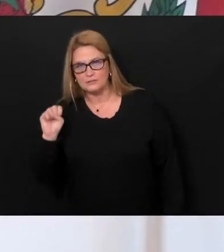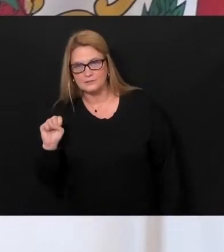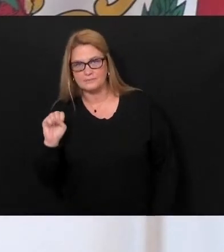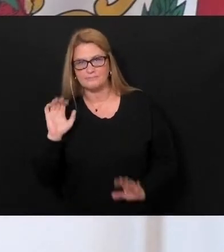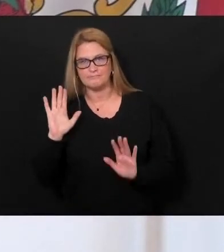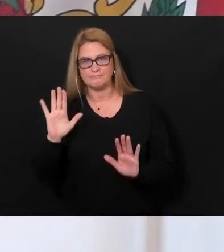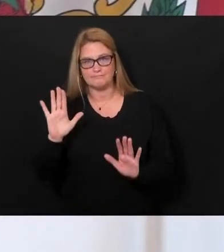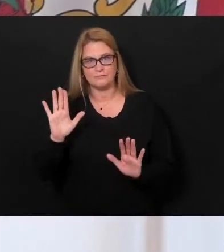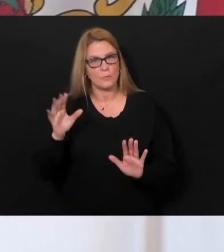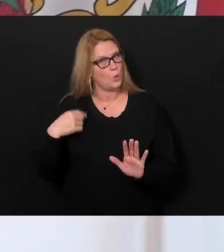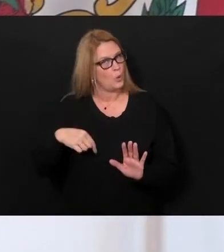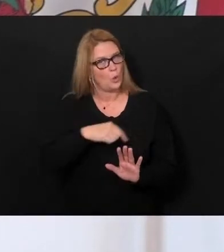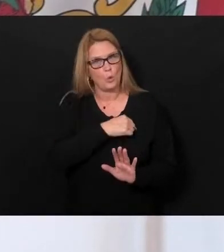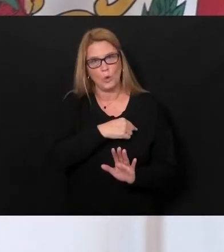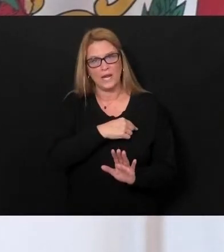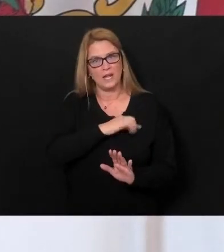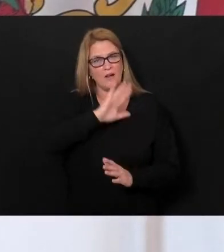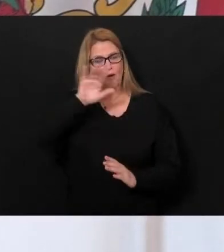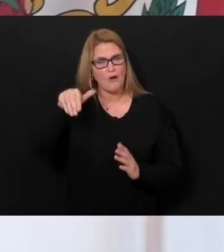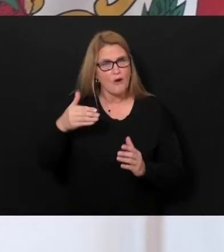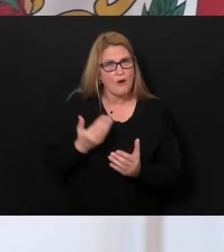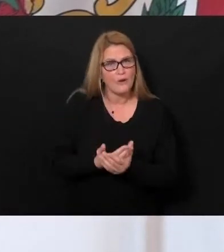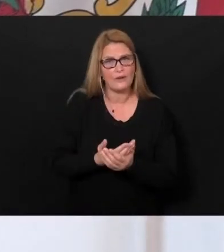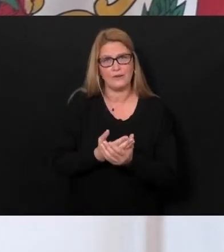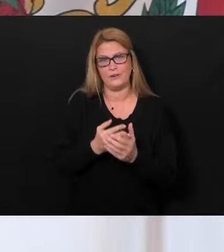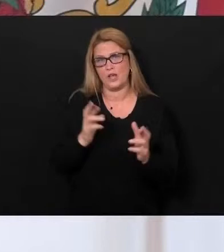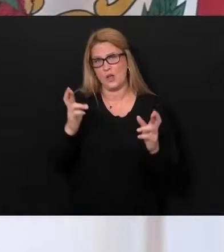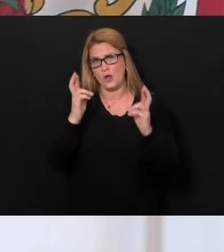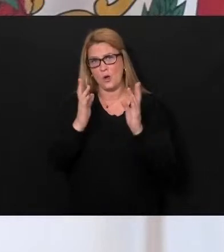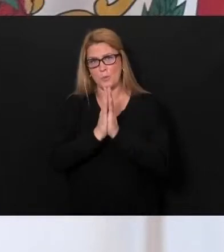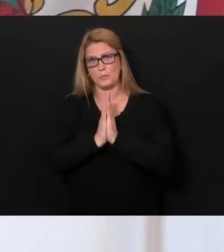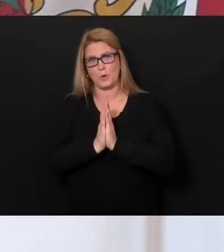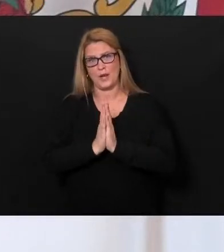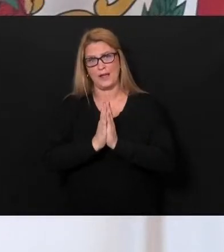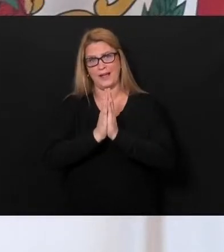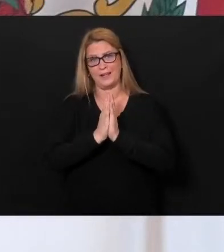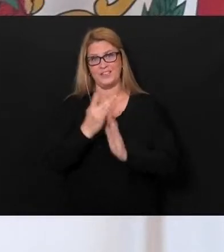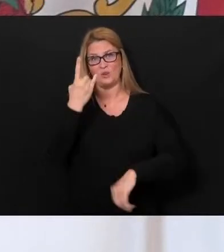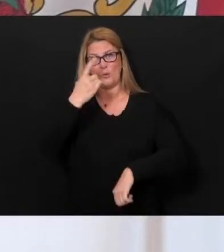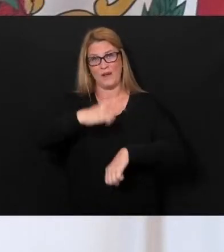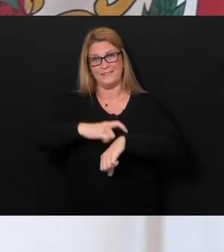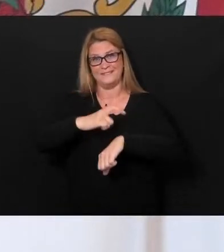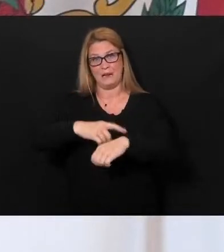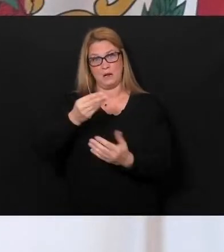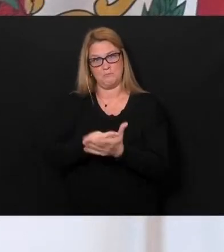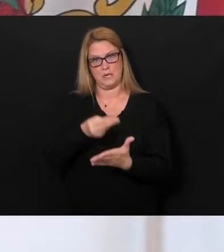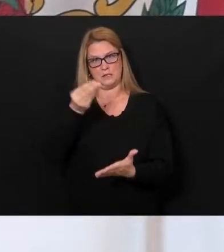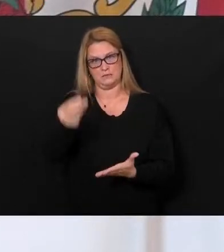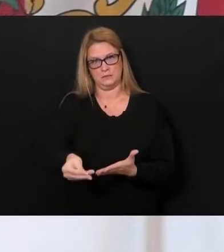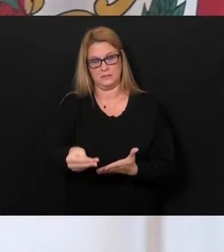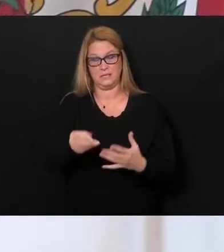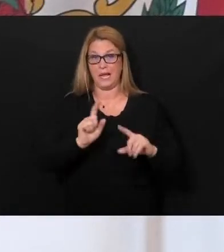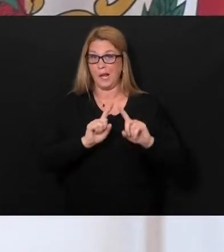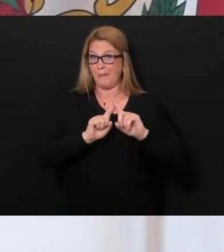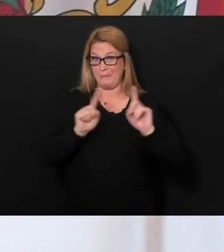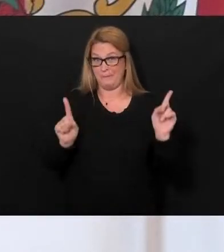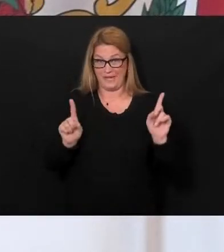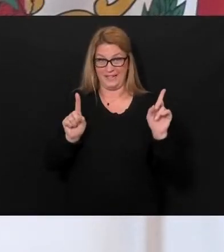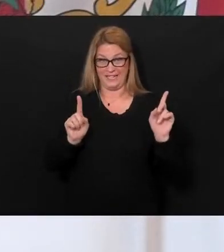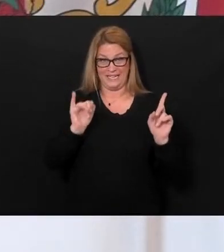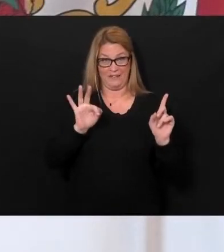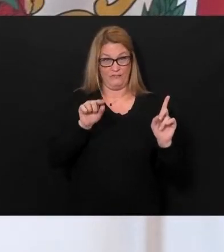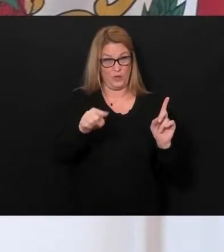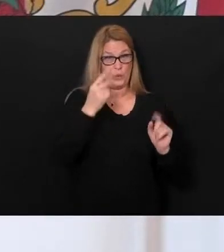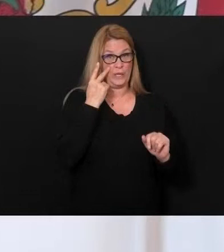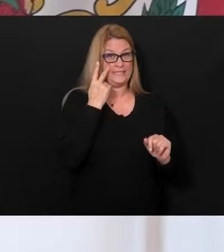We have all got to hope and pray that this is a one-time expense. And Charles, if you'll look at the dollars that